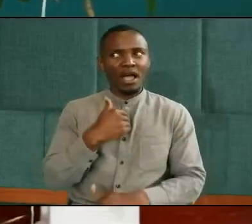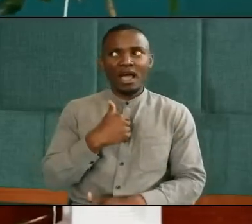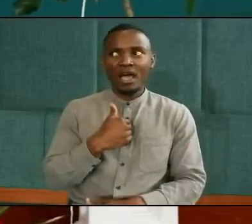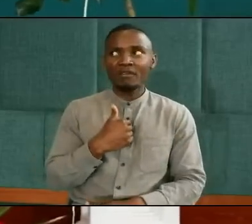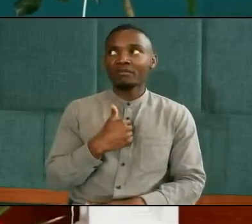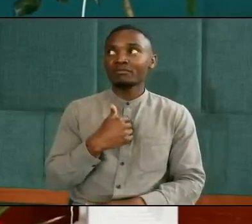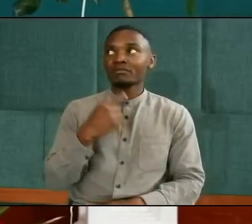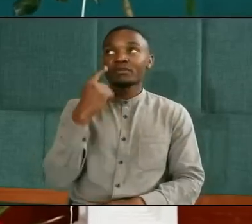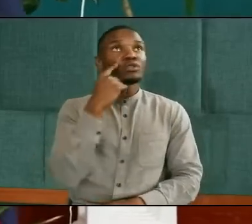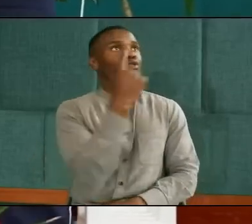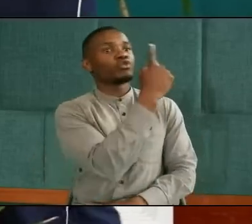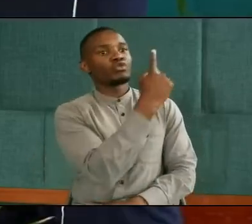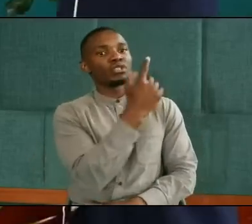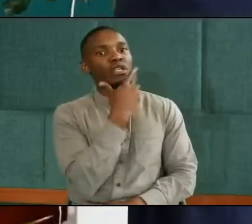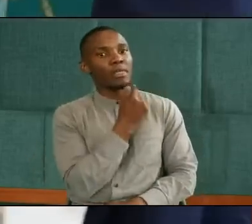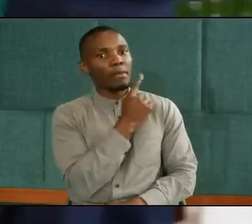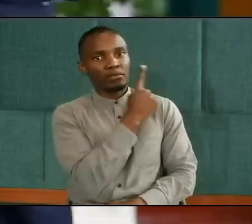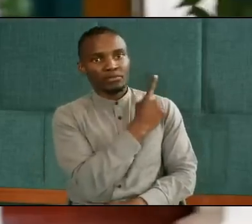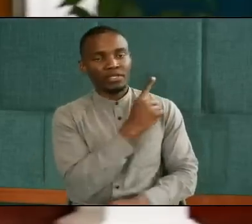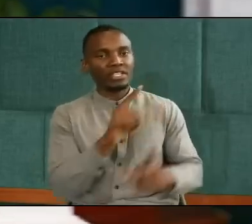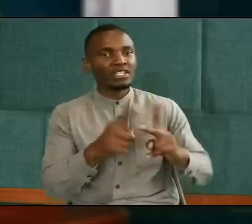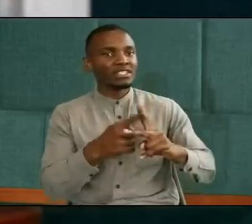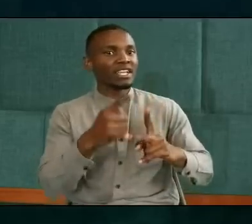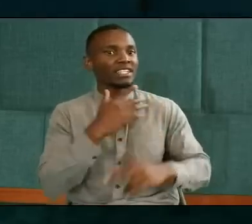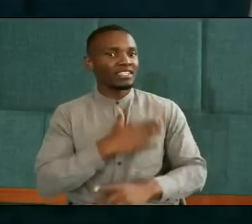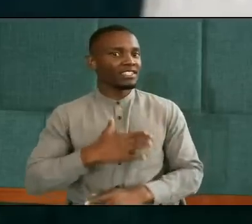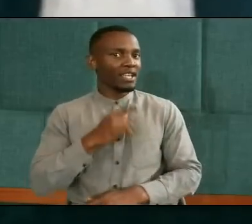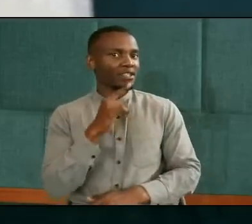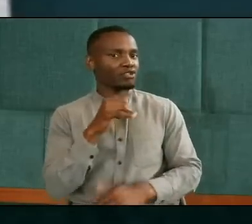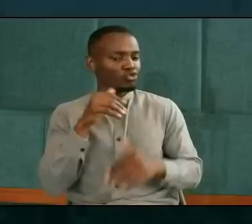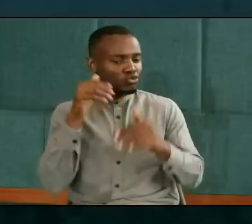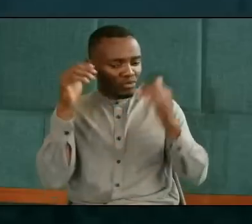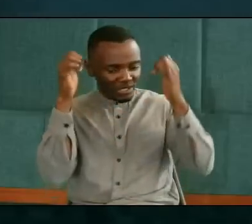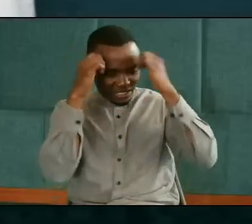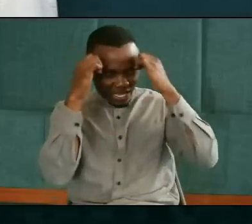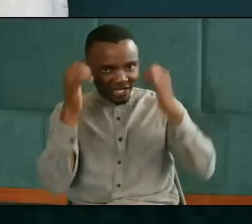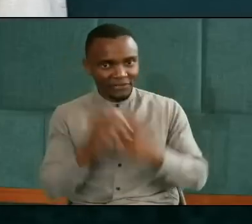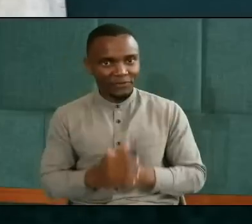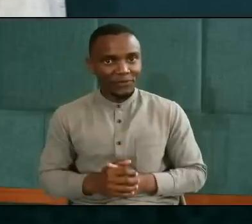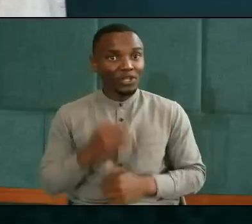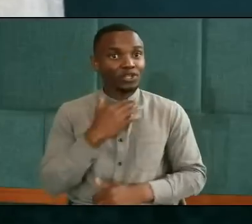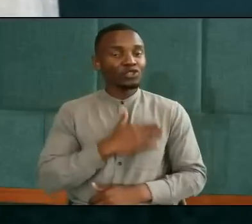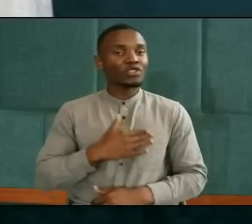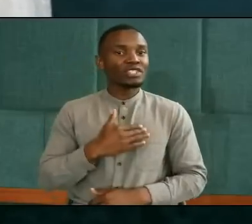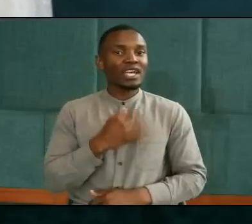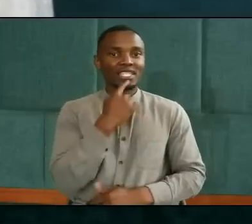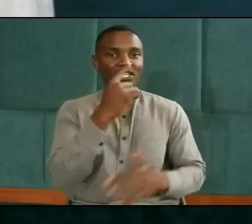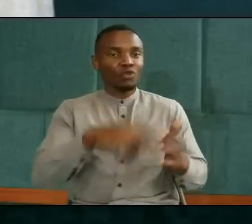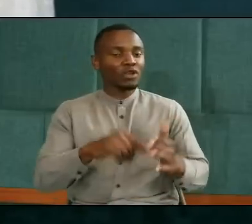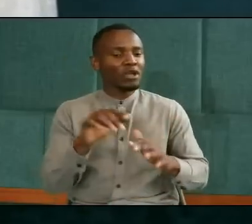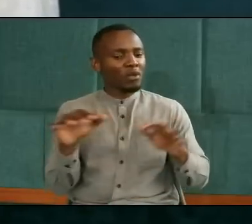Lisbon. This is the guy who started the science of seismology. Scientists has this earthquake as